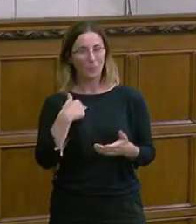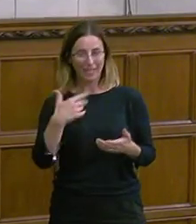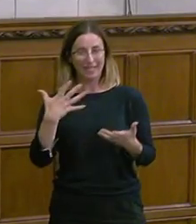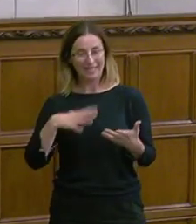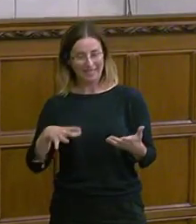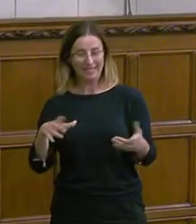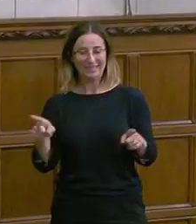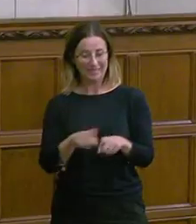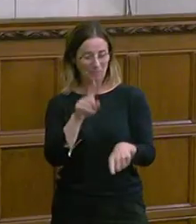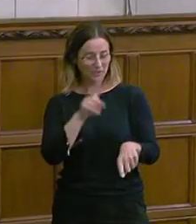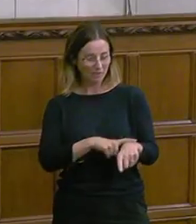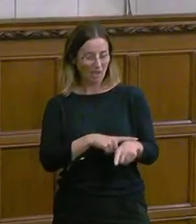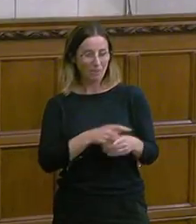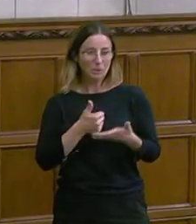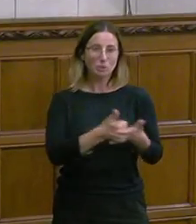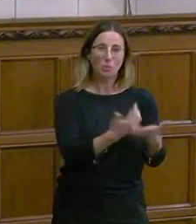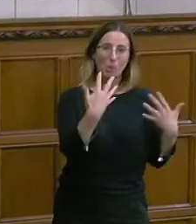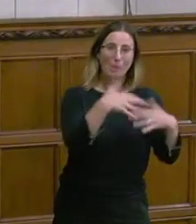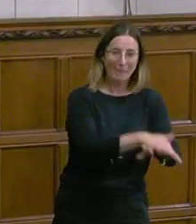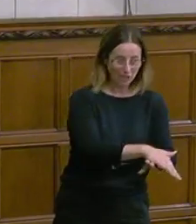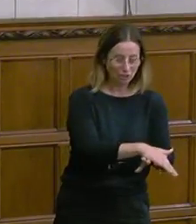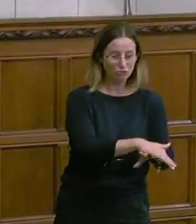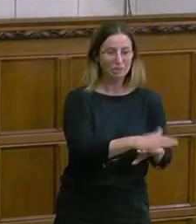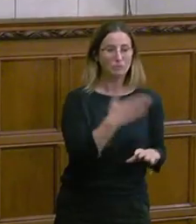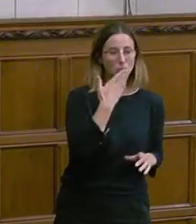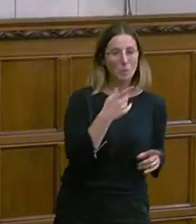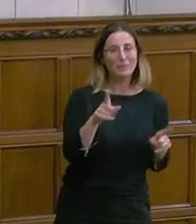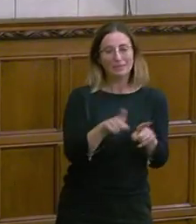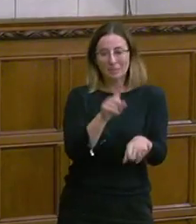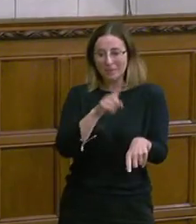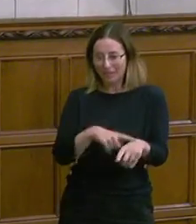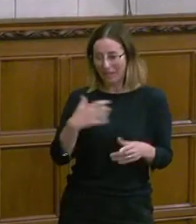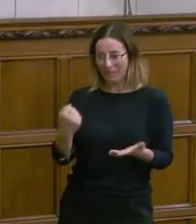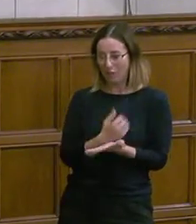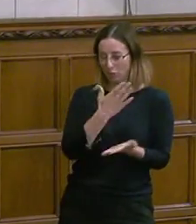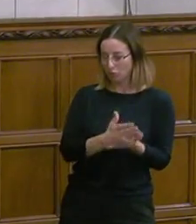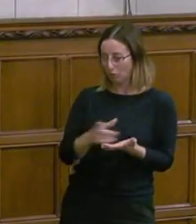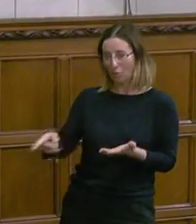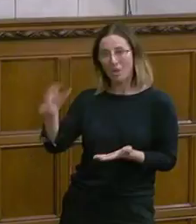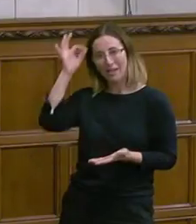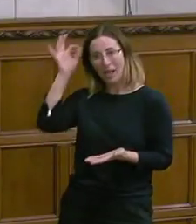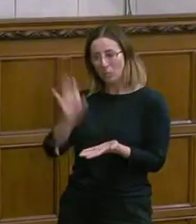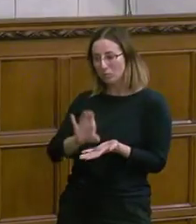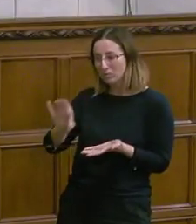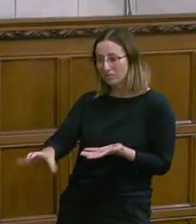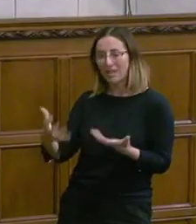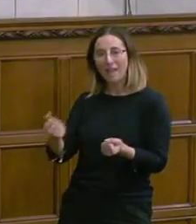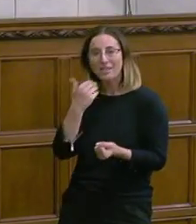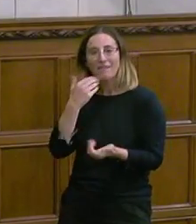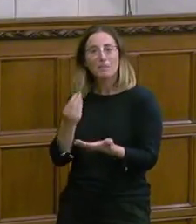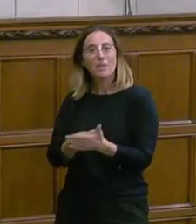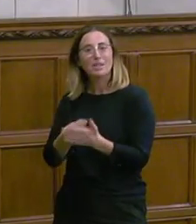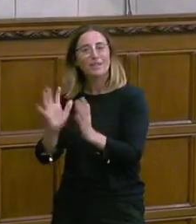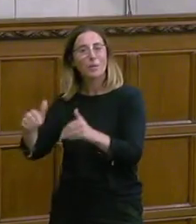and making sure local authorities have enough for high needs. And we are keeping this under revision, as I mentioned